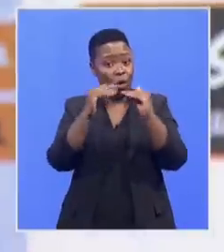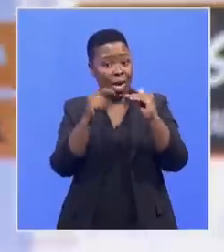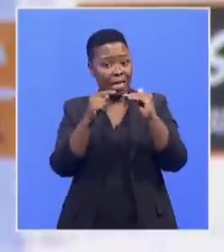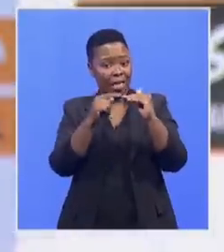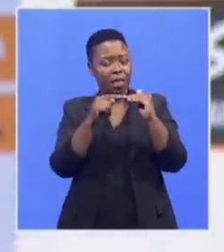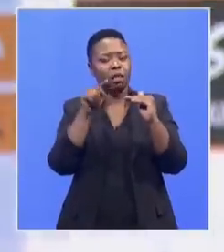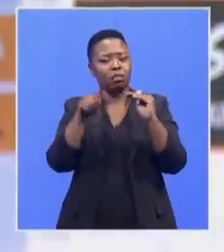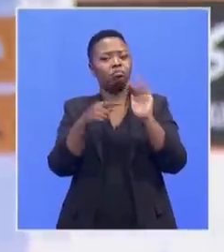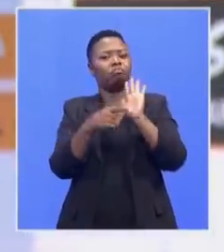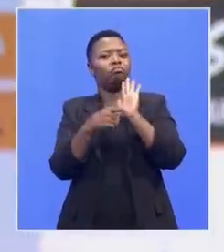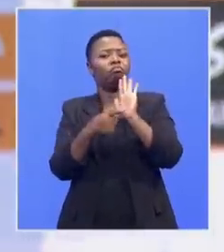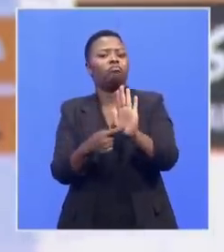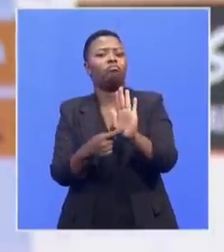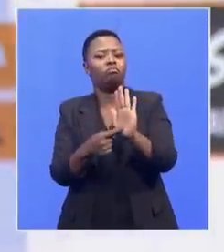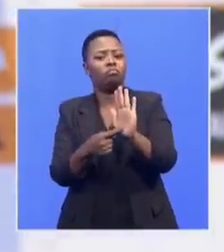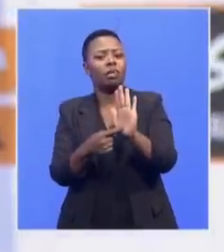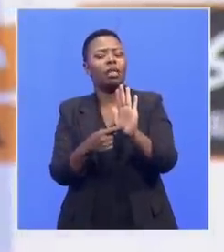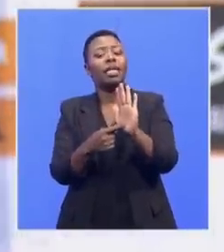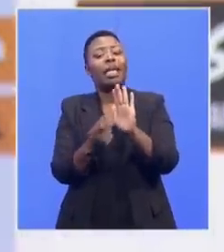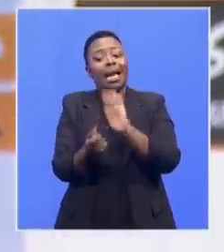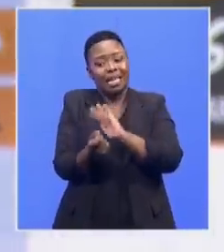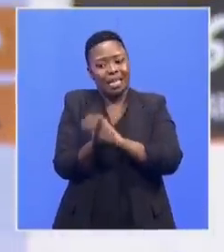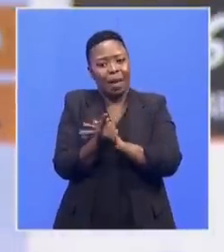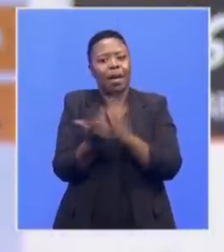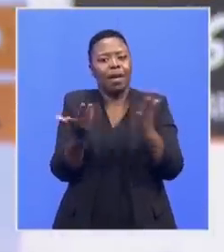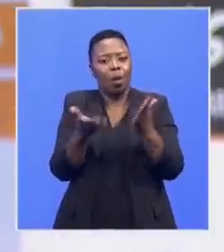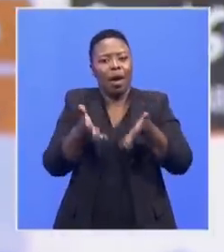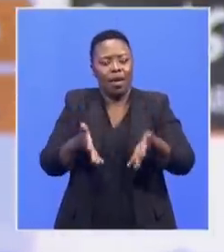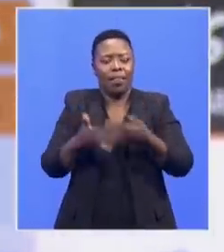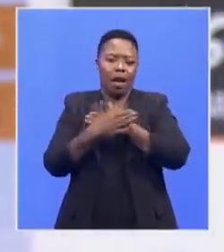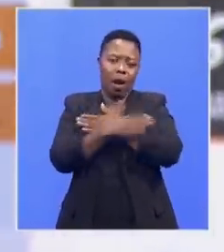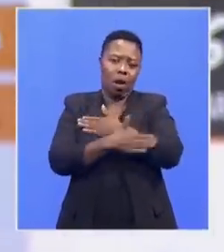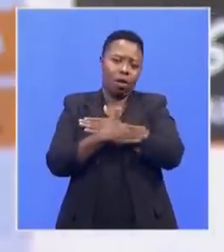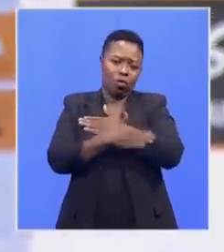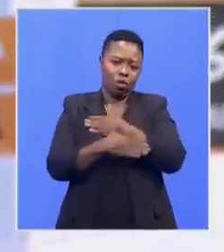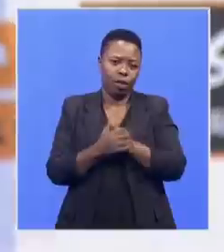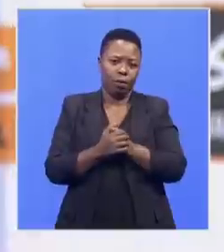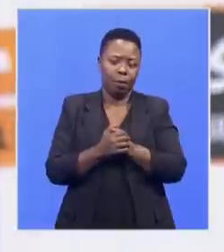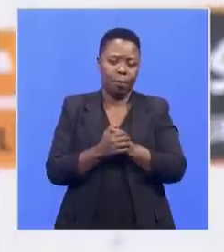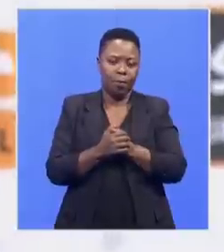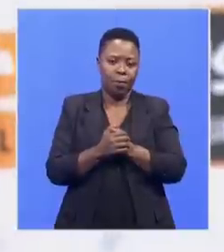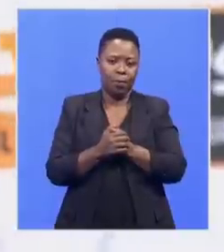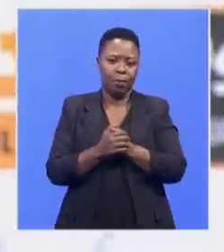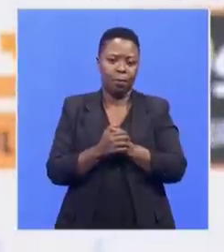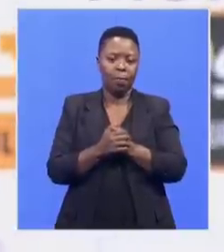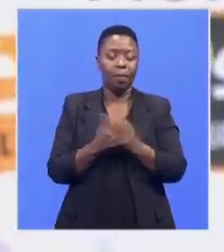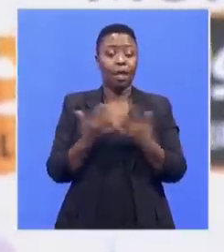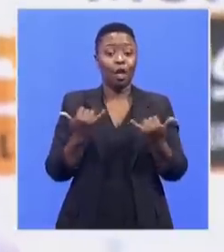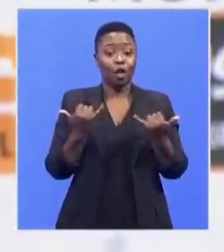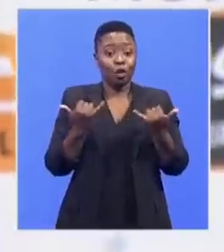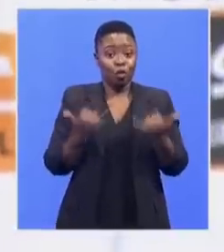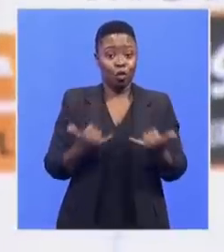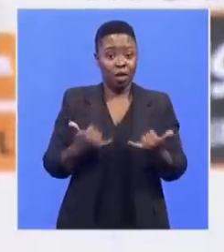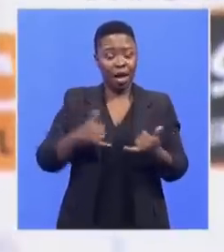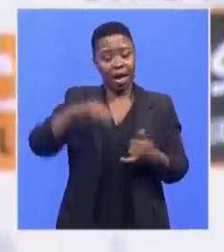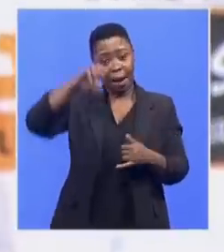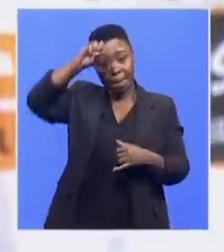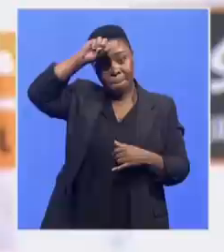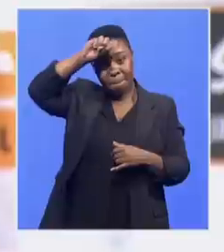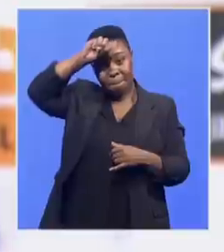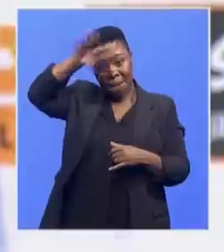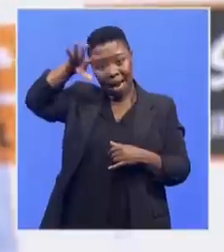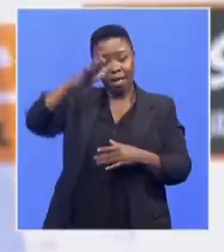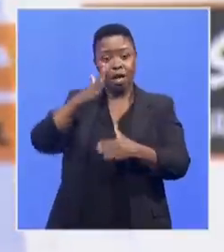that is underway in our country. Today, mine workers and other vulnerable